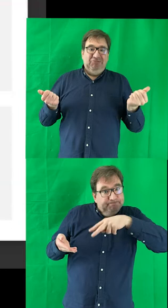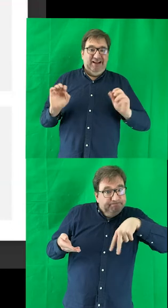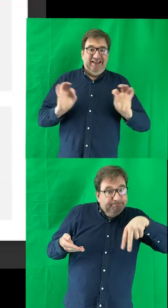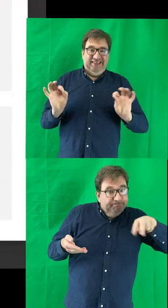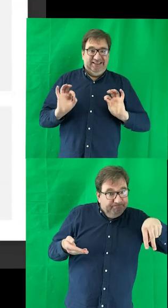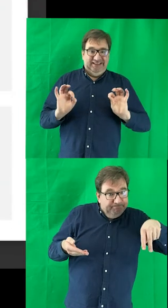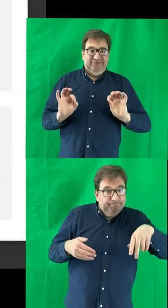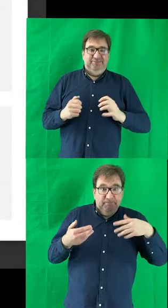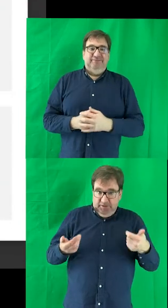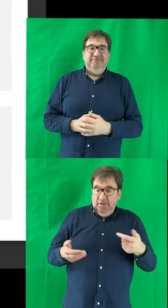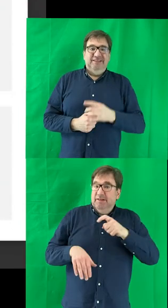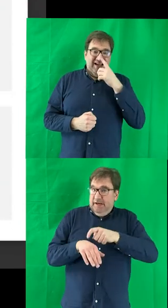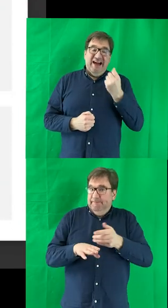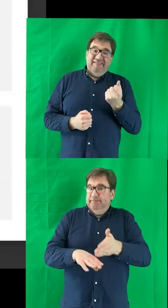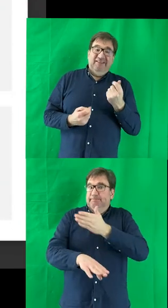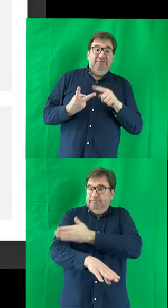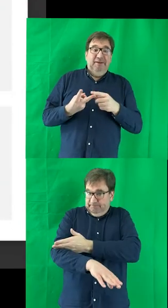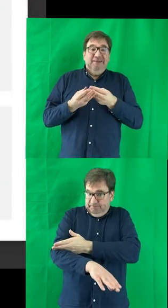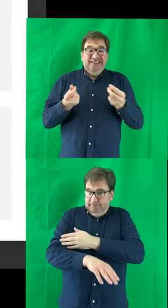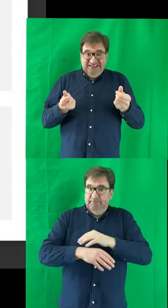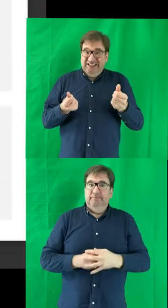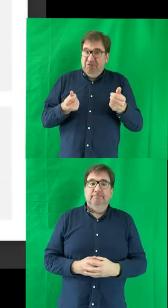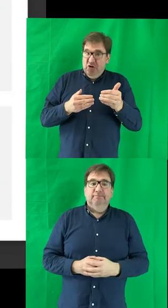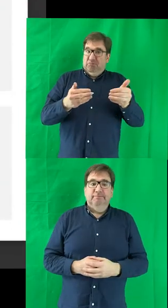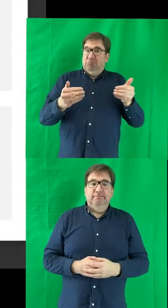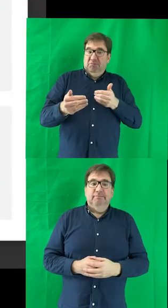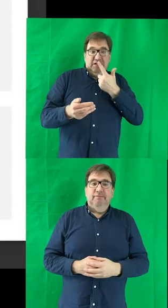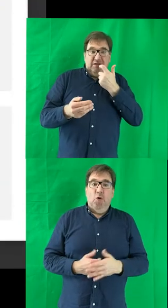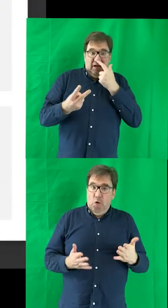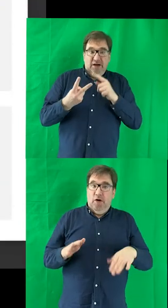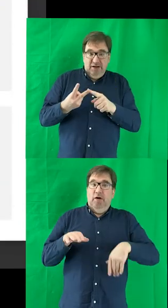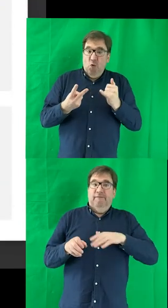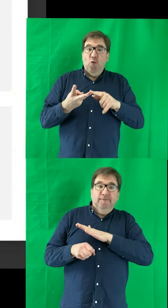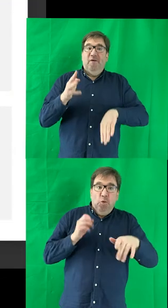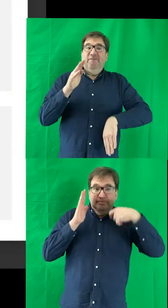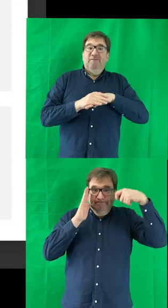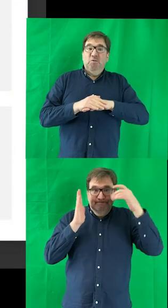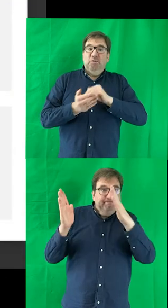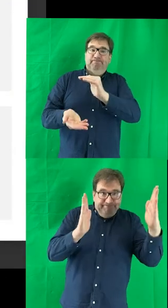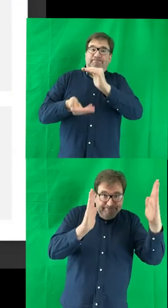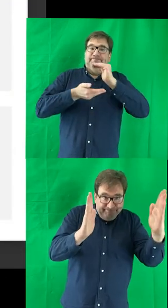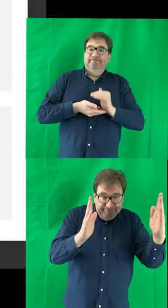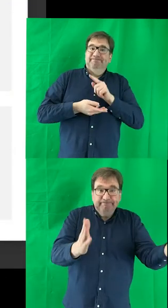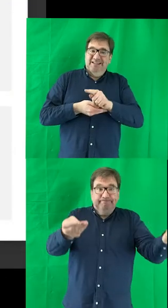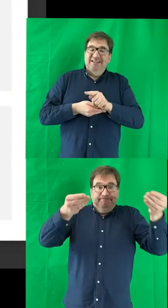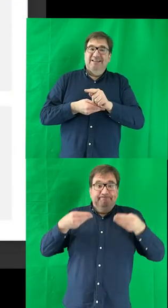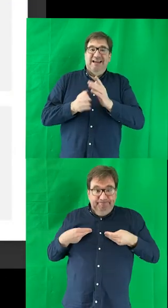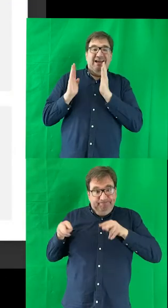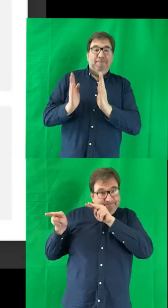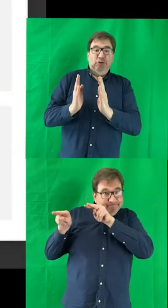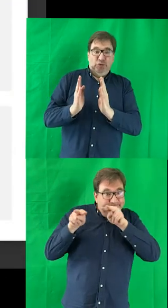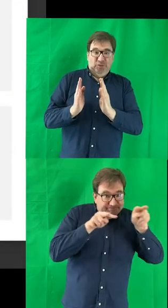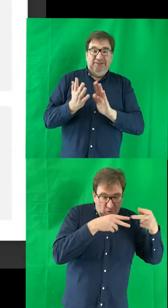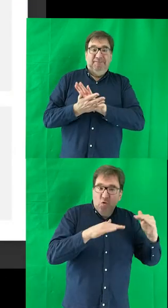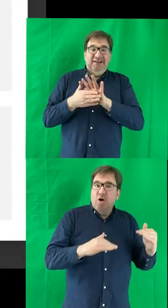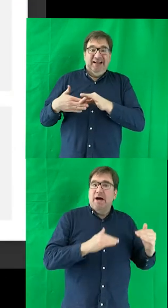no materials ahead of time. They can have some materials ahead of time, or they can have the entire episode ahead of time, which